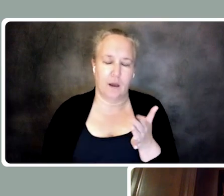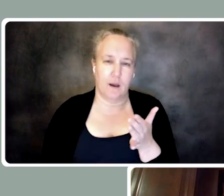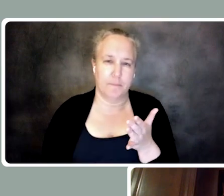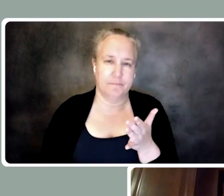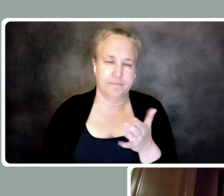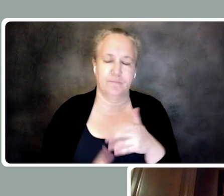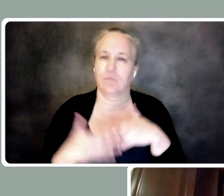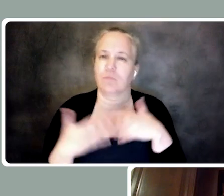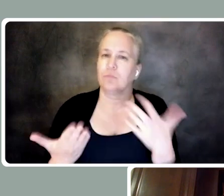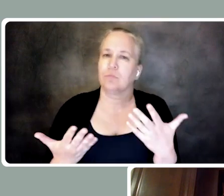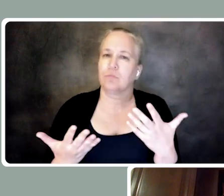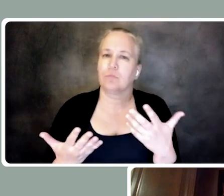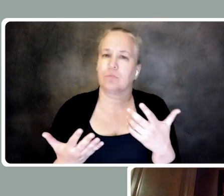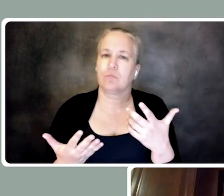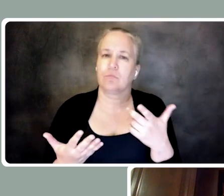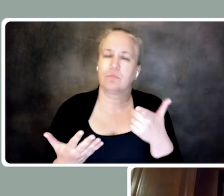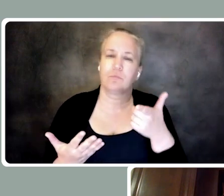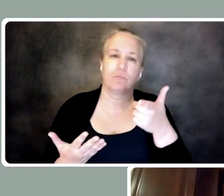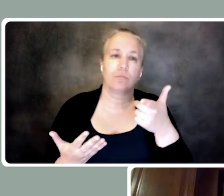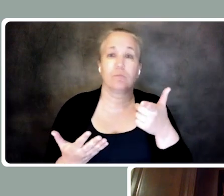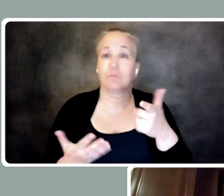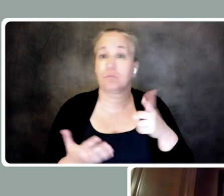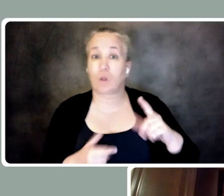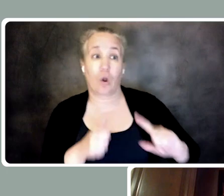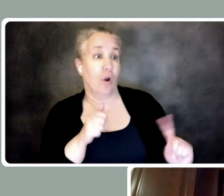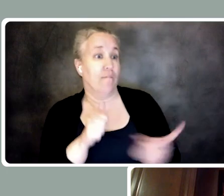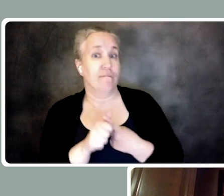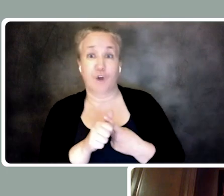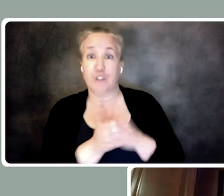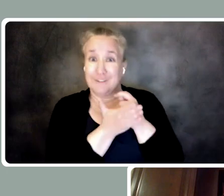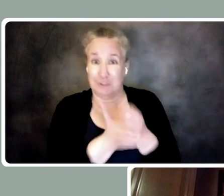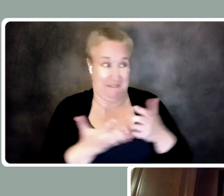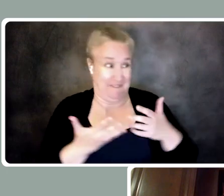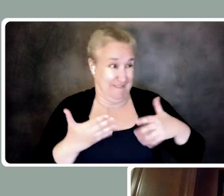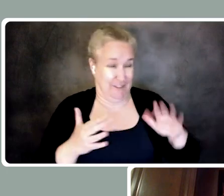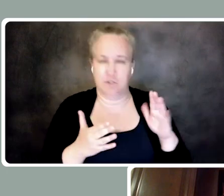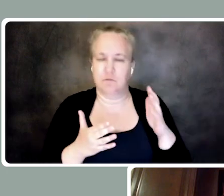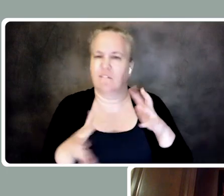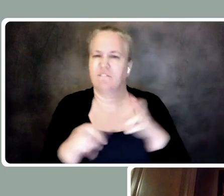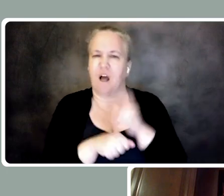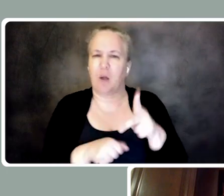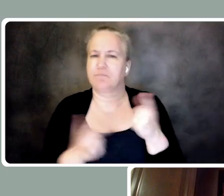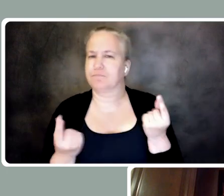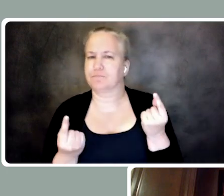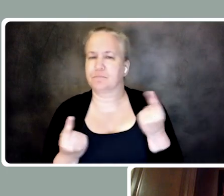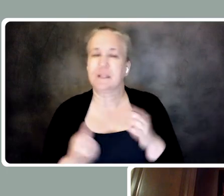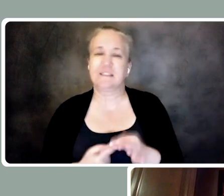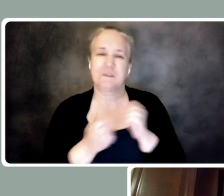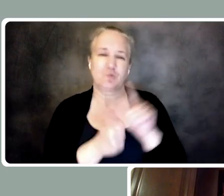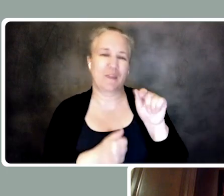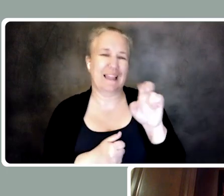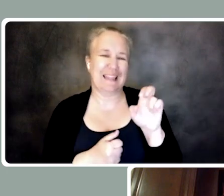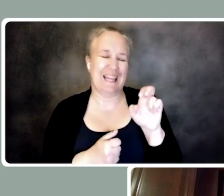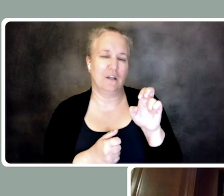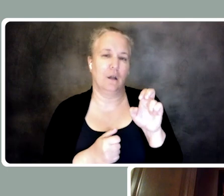what kind of follow-up they should do after their initial active treatment, especially with the late recurrence risk. How